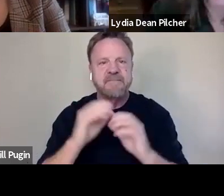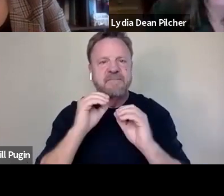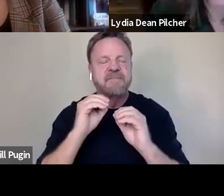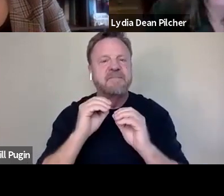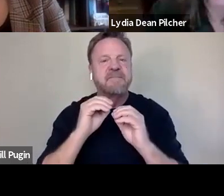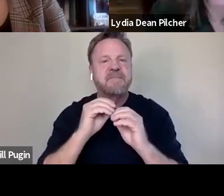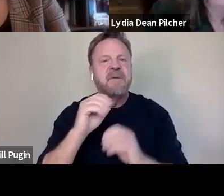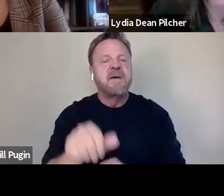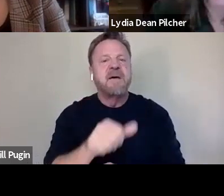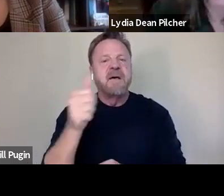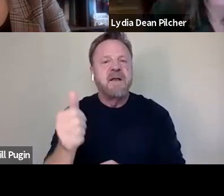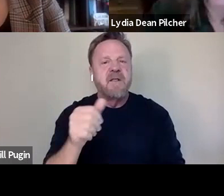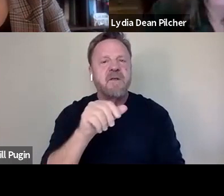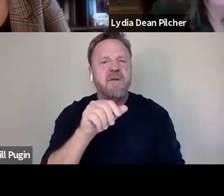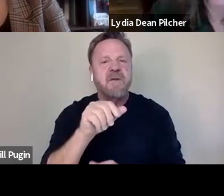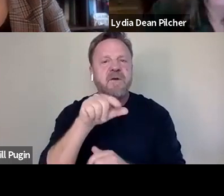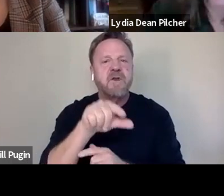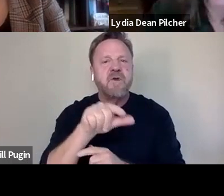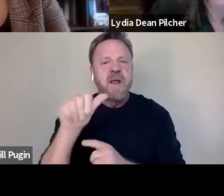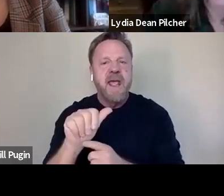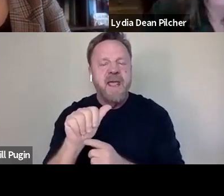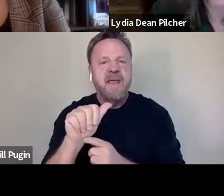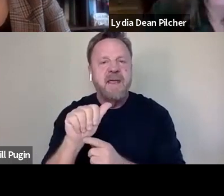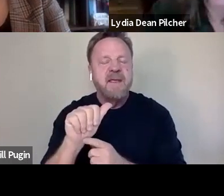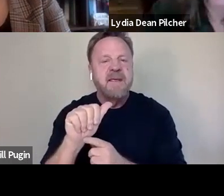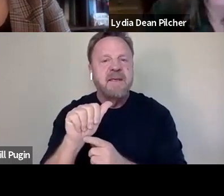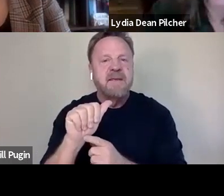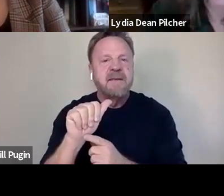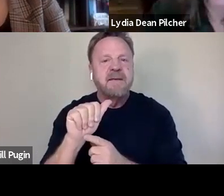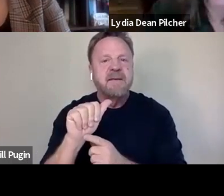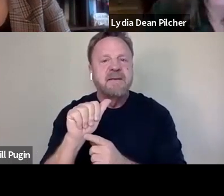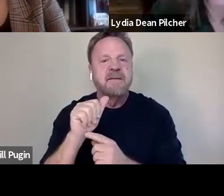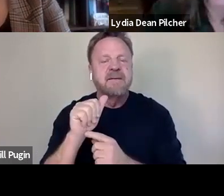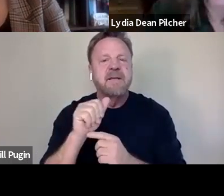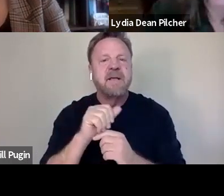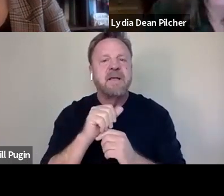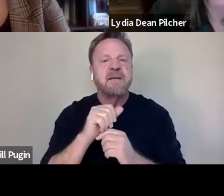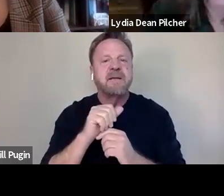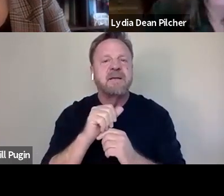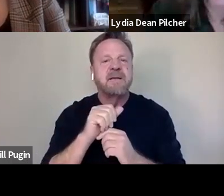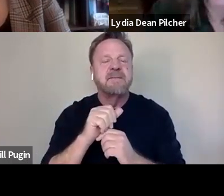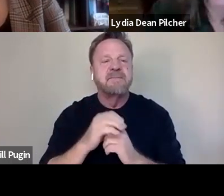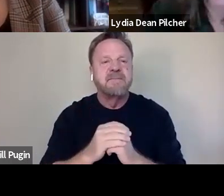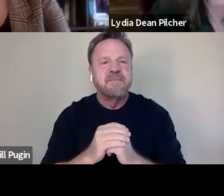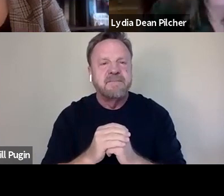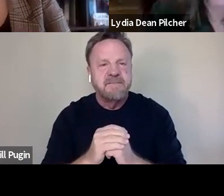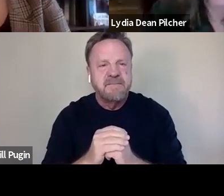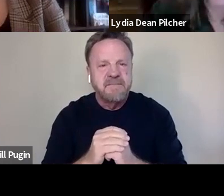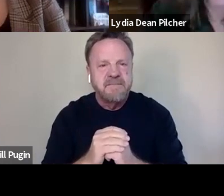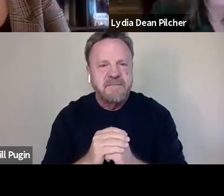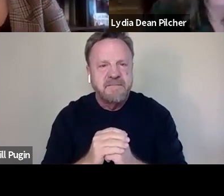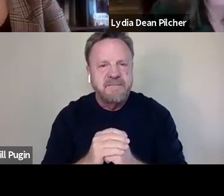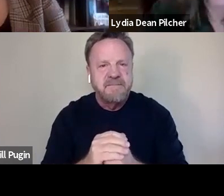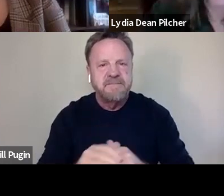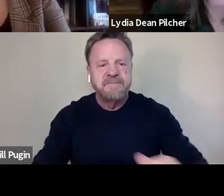another Q&A that all decide film girls, but she, you know,